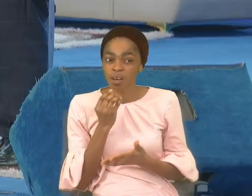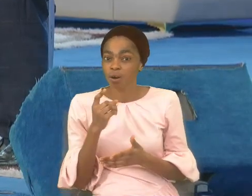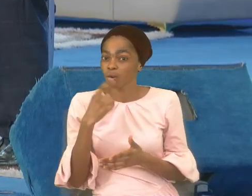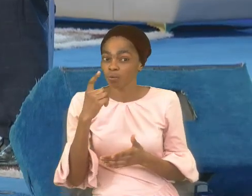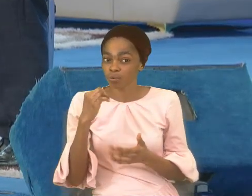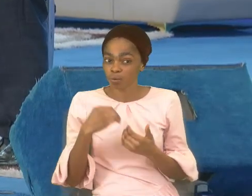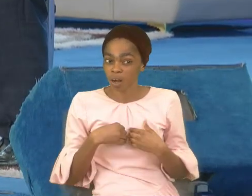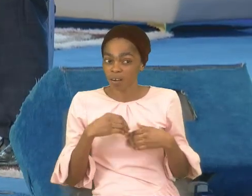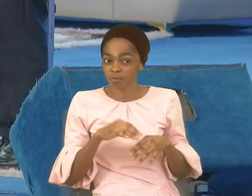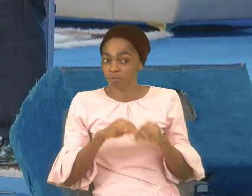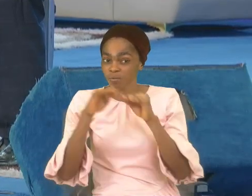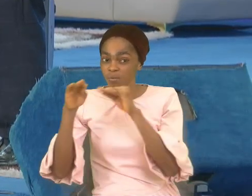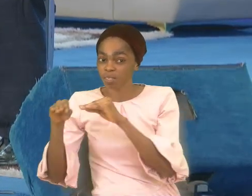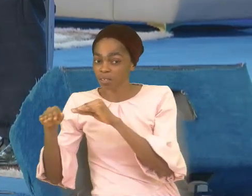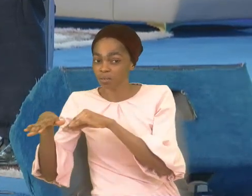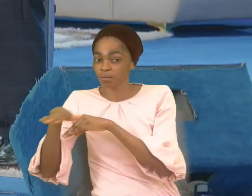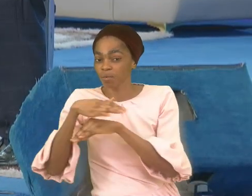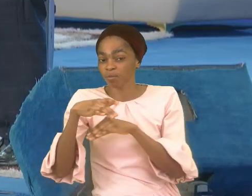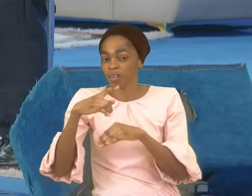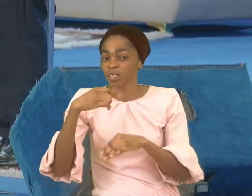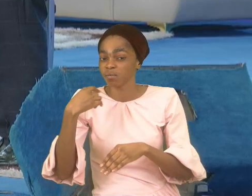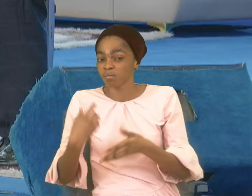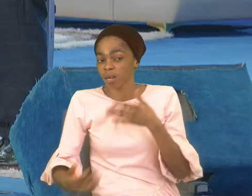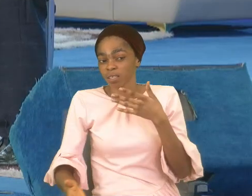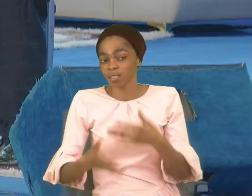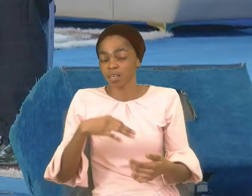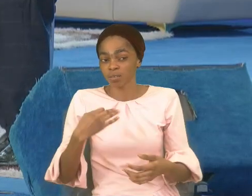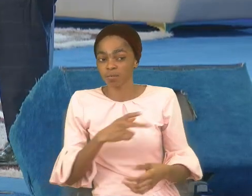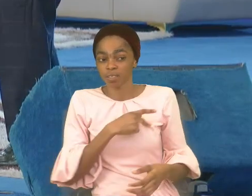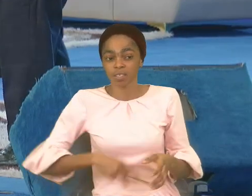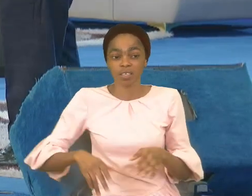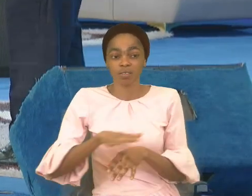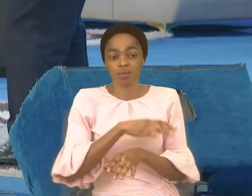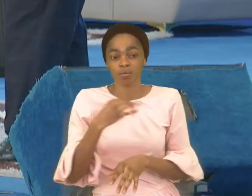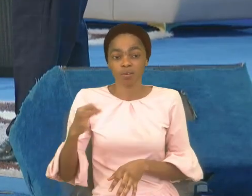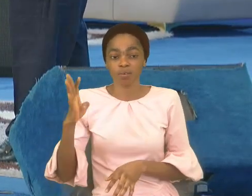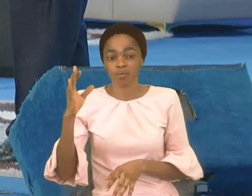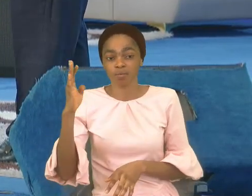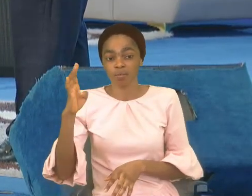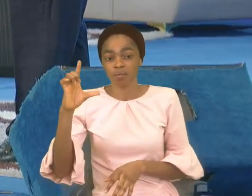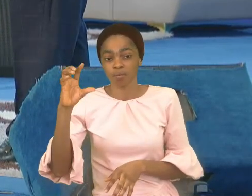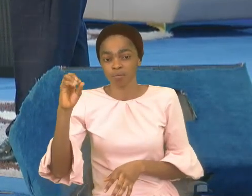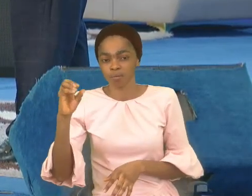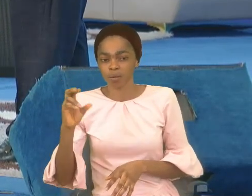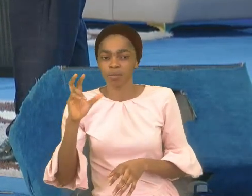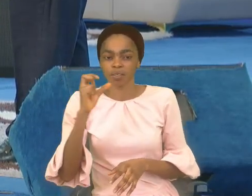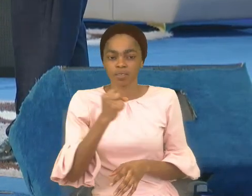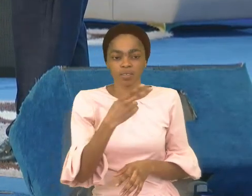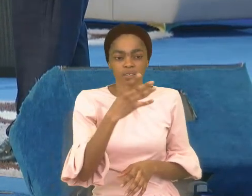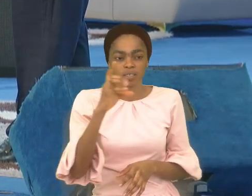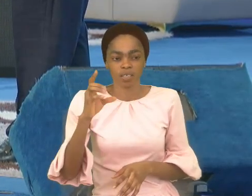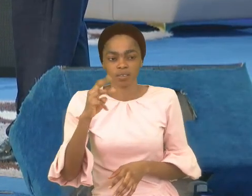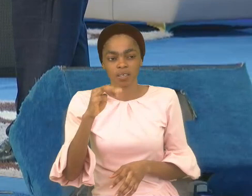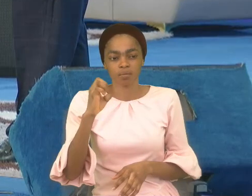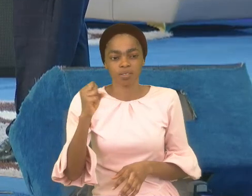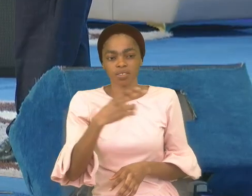the province of Babylon, Shadrach, Meshach, and Abednego. These men, O king, have